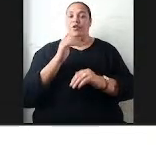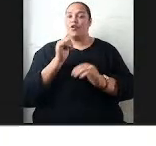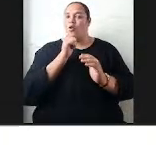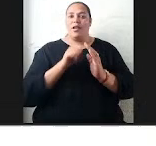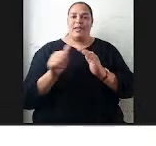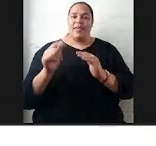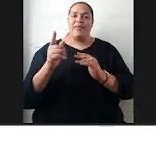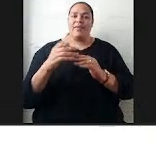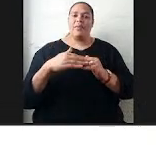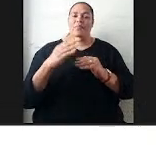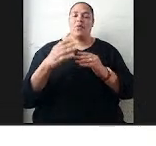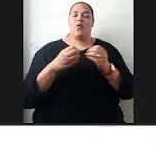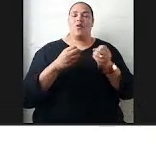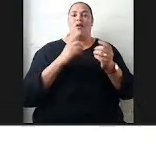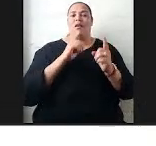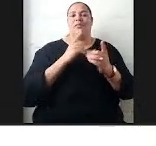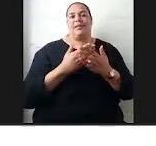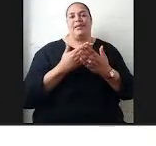to you, Minister, if you allow.